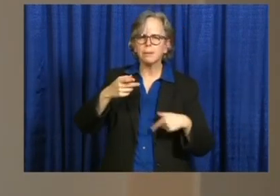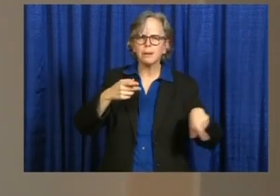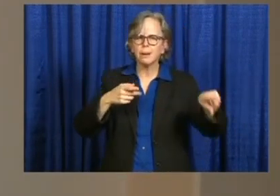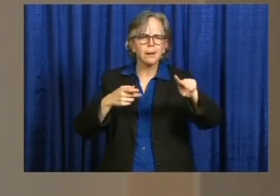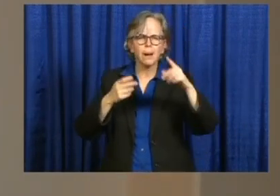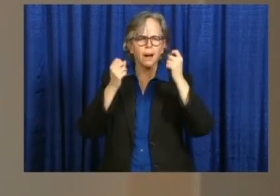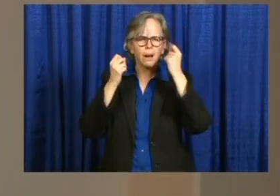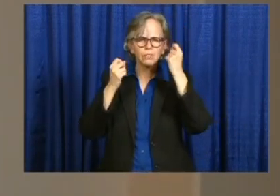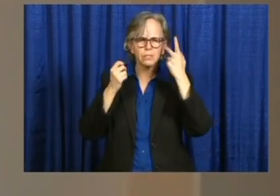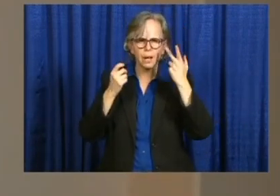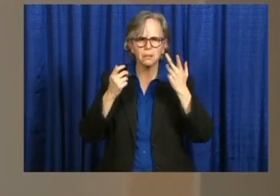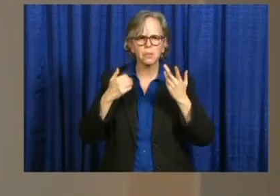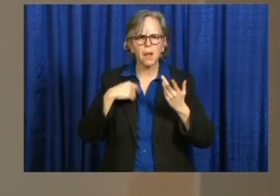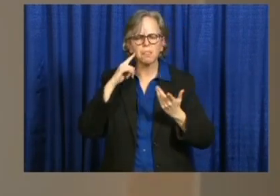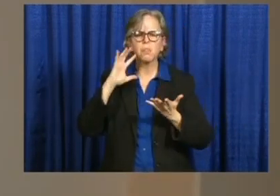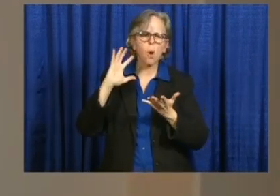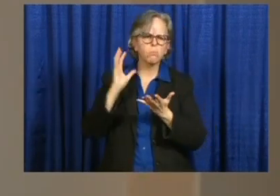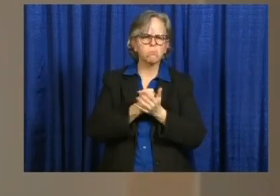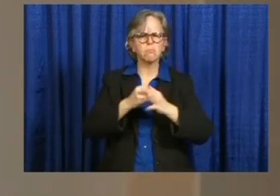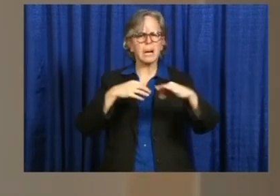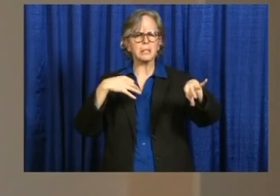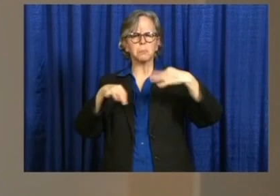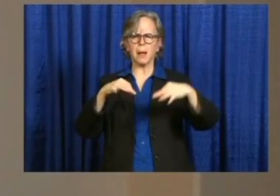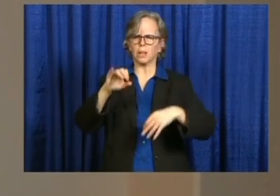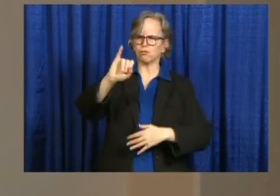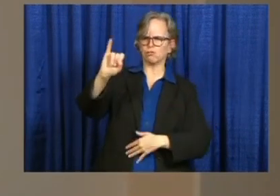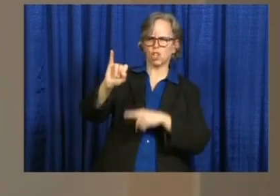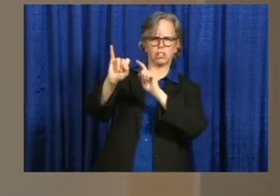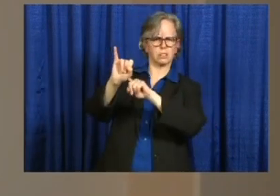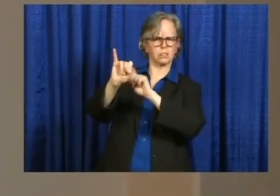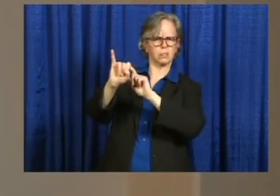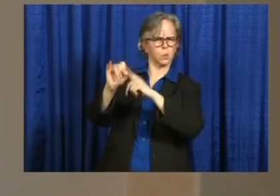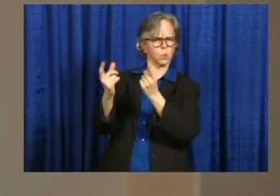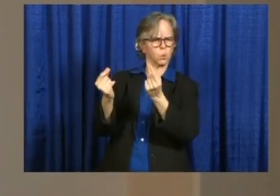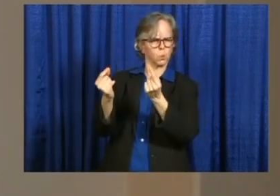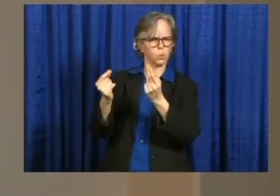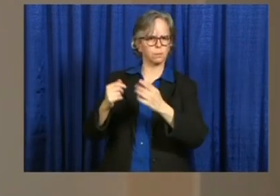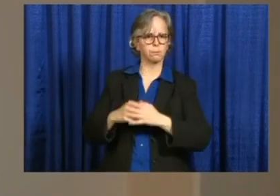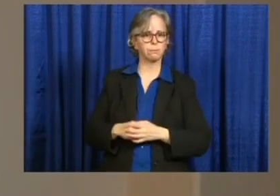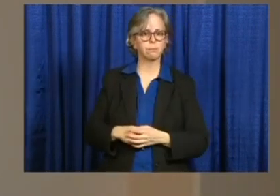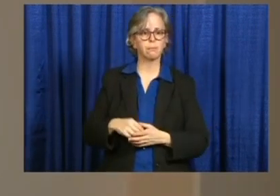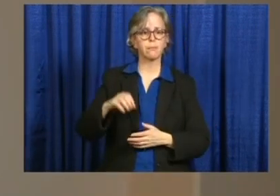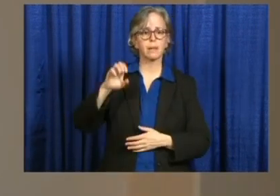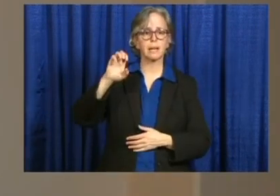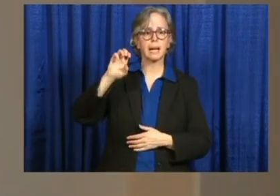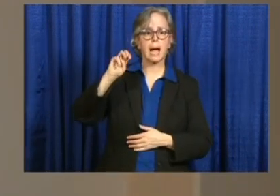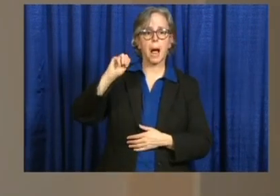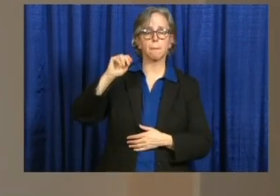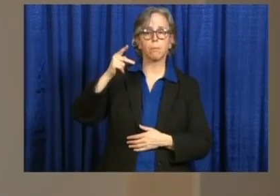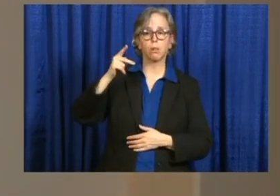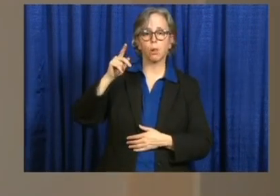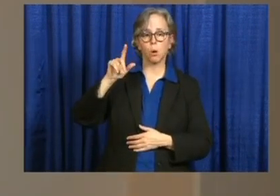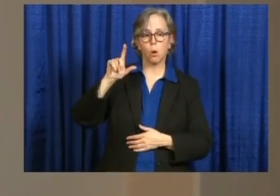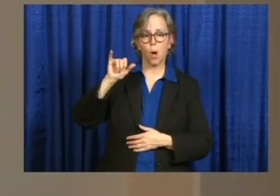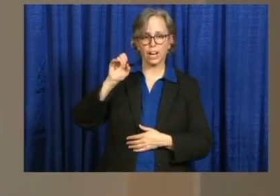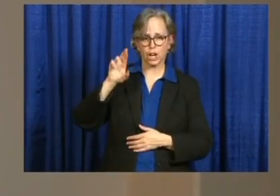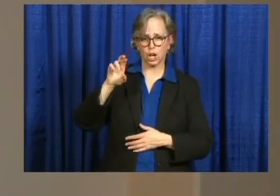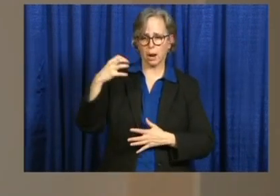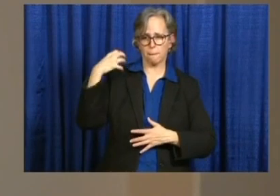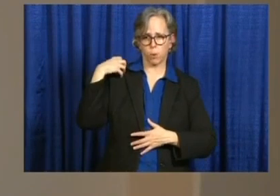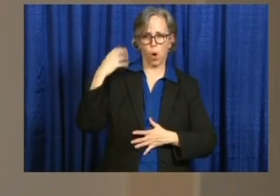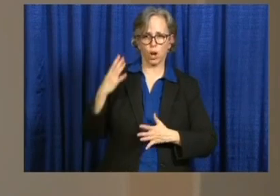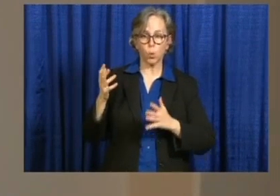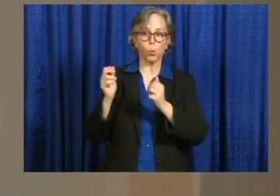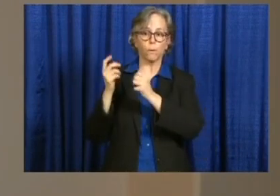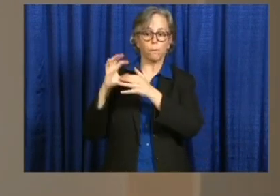take a moment to do that now. First of all, for employers and their employees, a grace period was issued on March